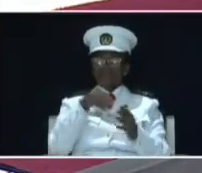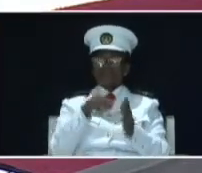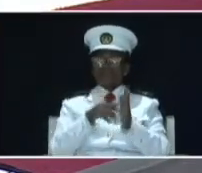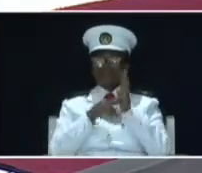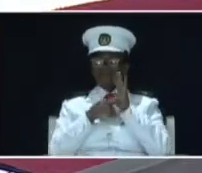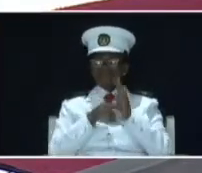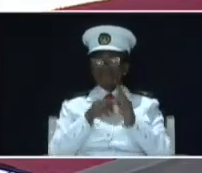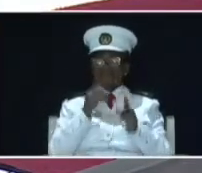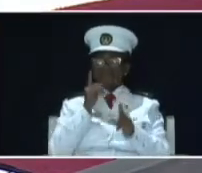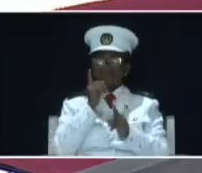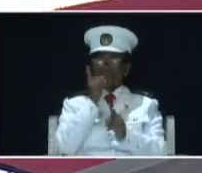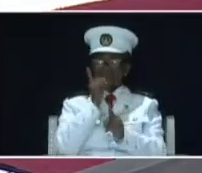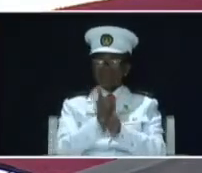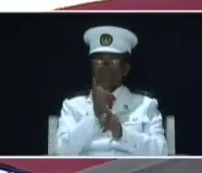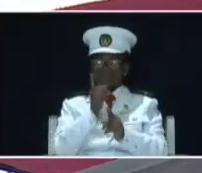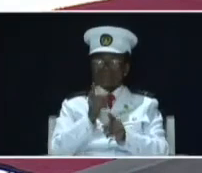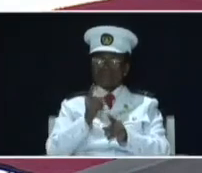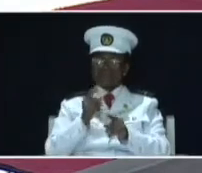just